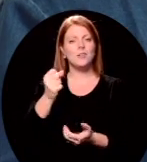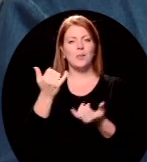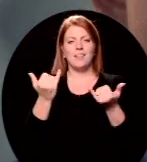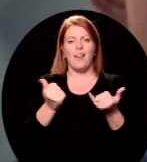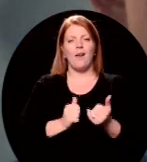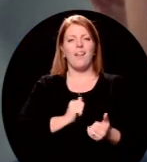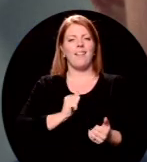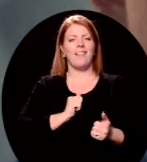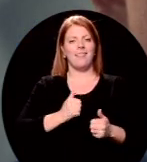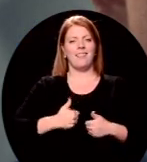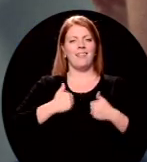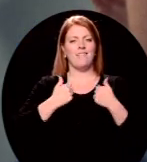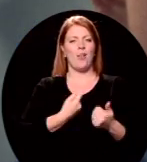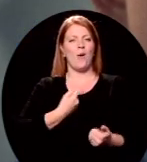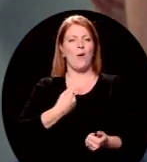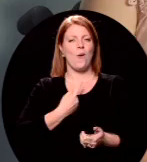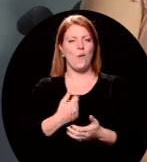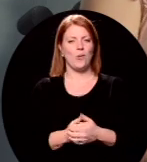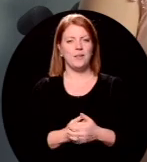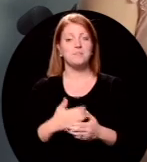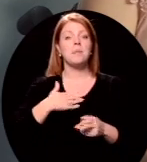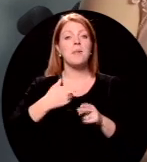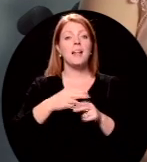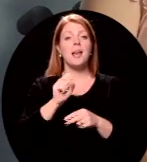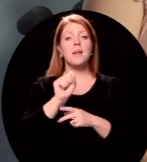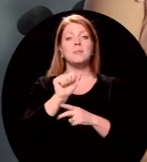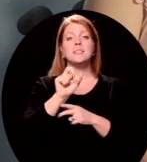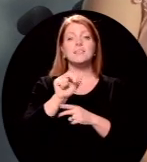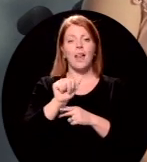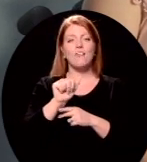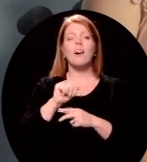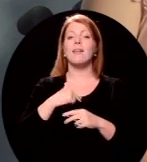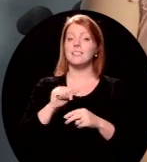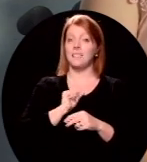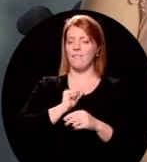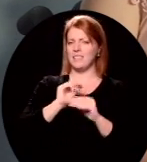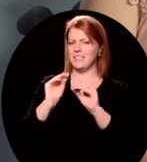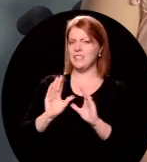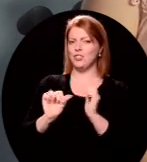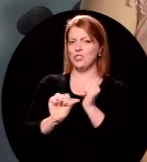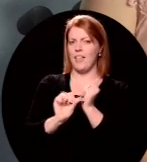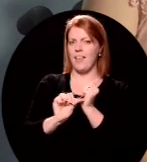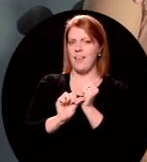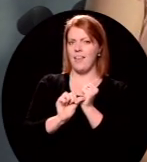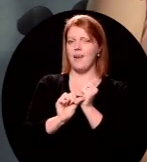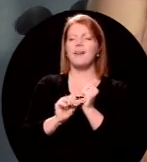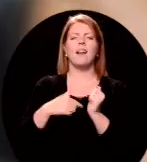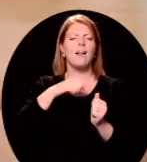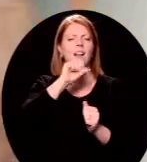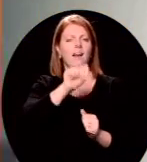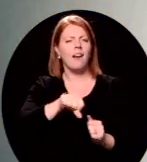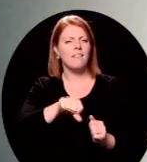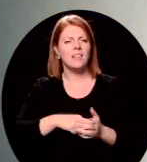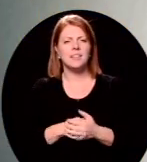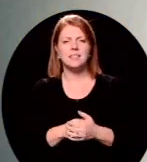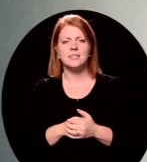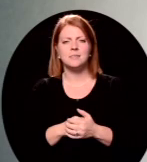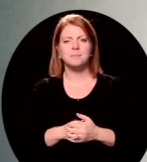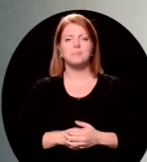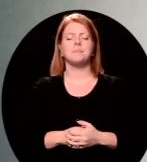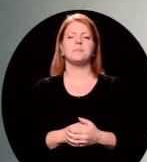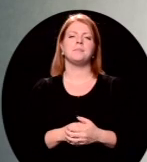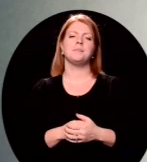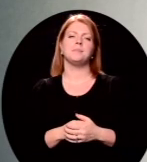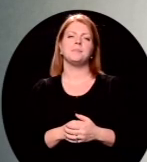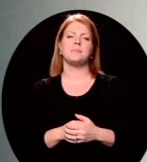from high school, and I'm living on my own. My name is Sarah. I am a teacher's aide, and I love it. I see